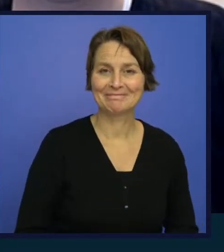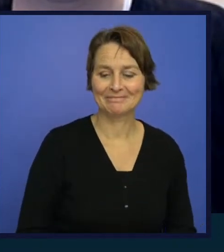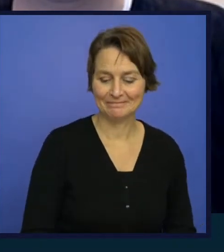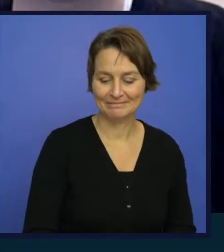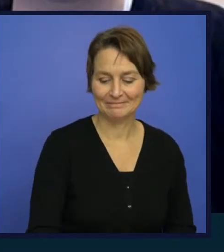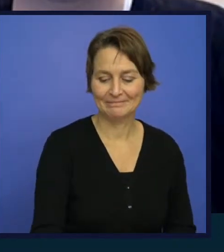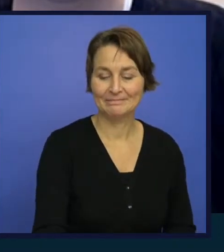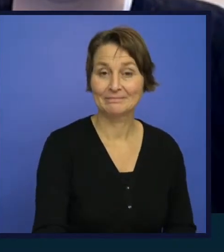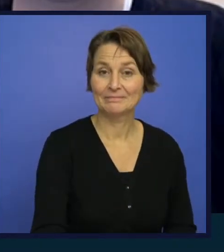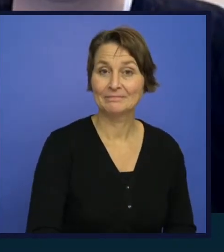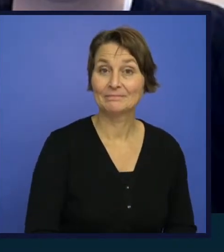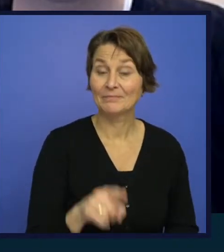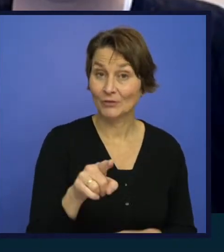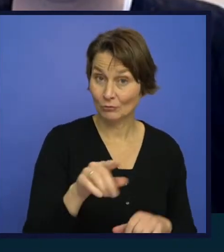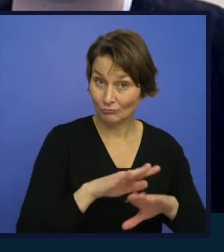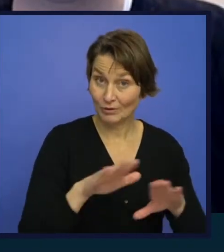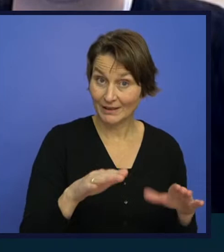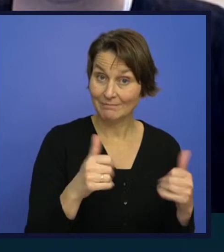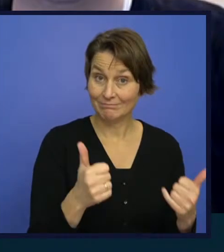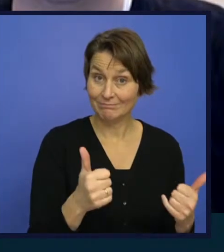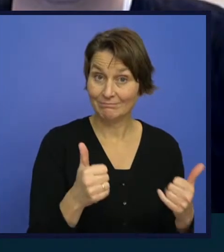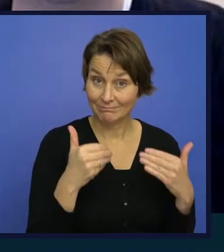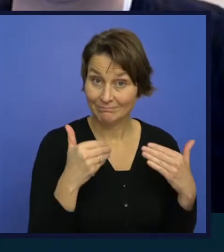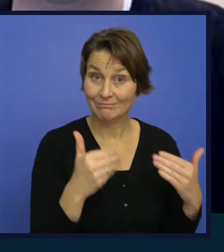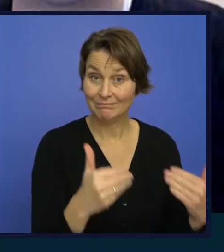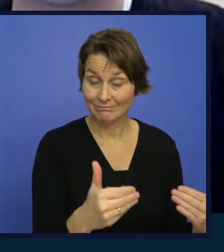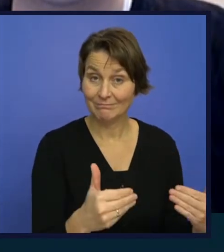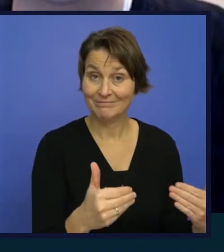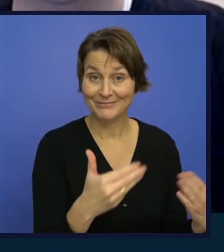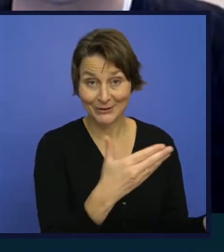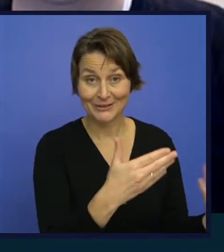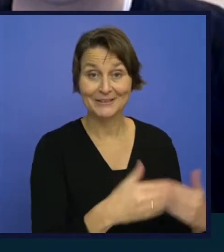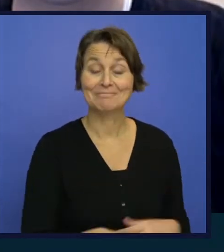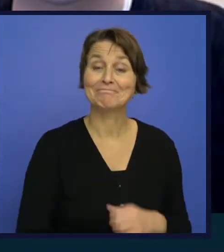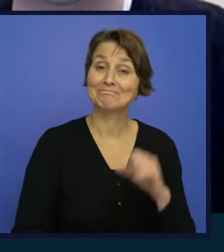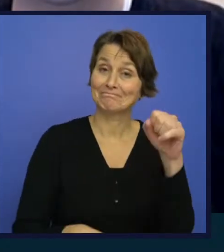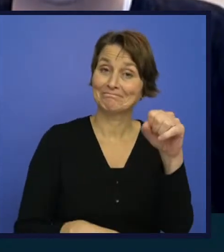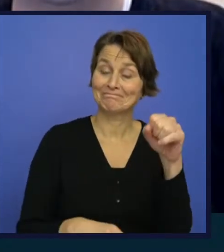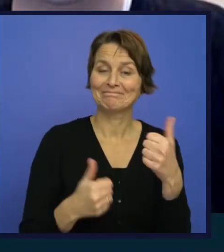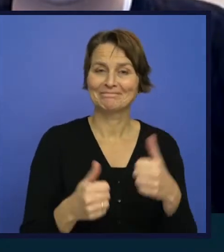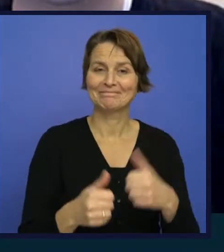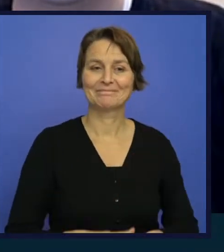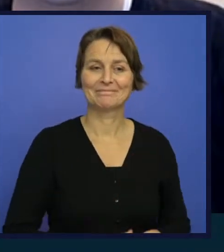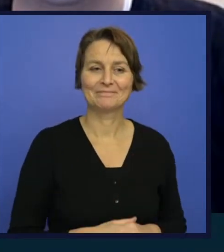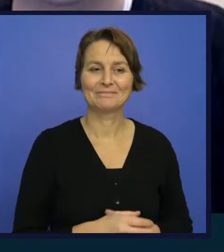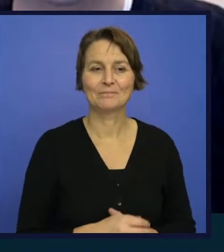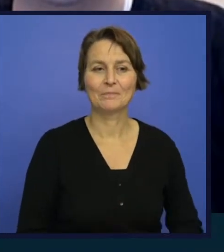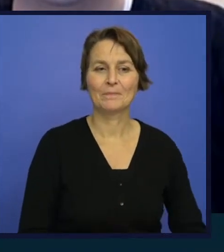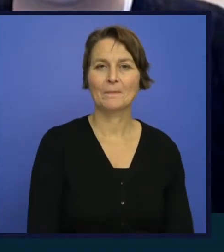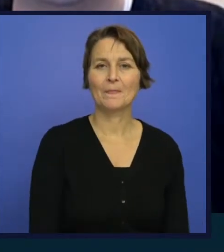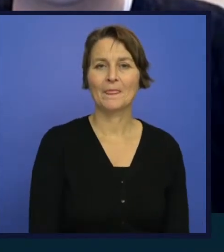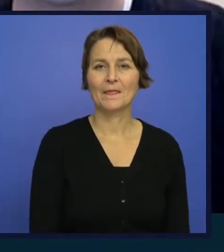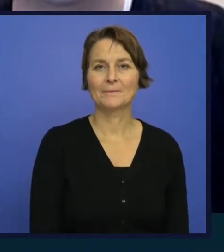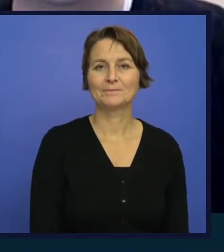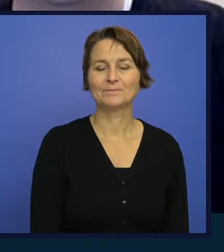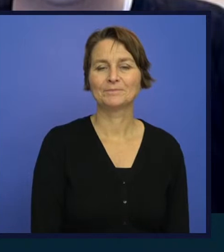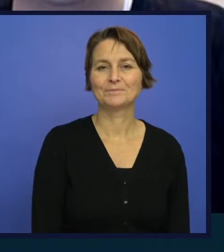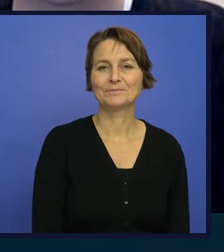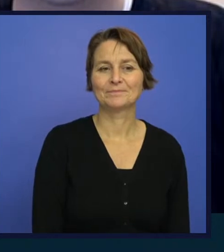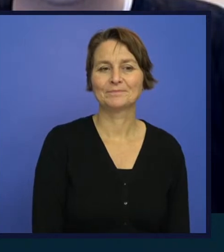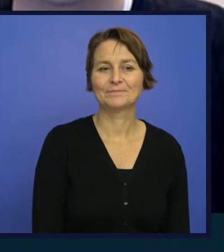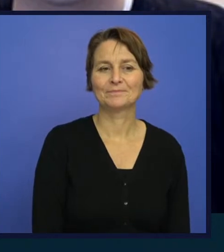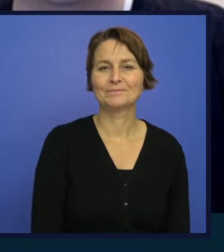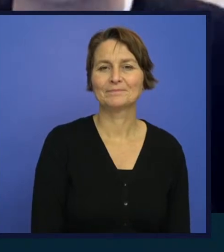you're ready, I think we can go ahead. Sure. Yeah, let me just share my desktop